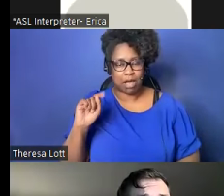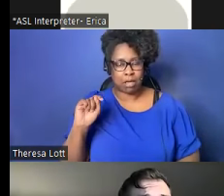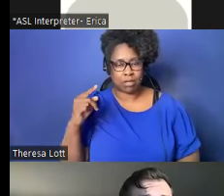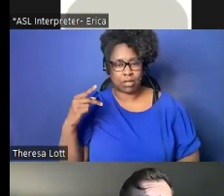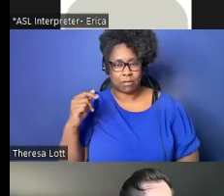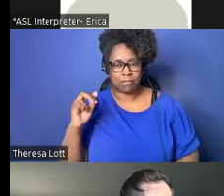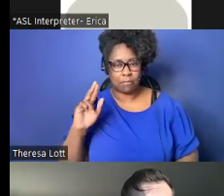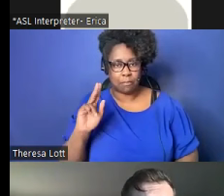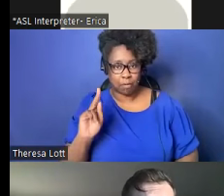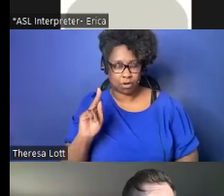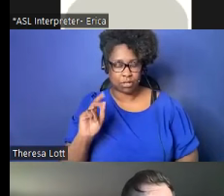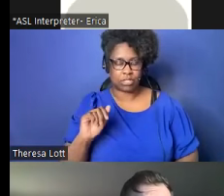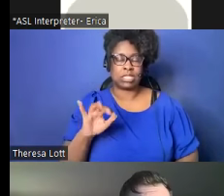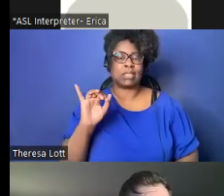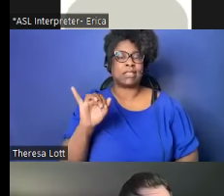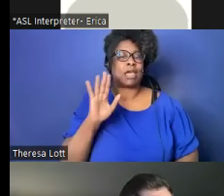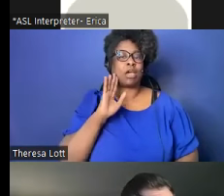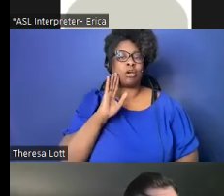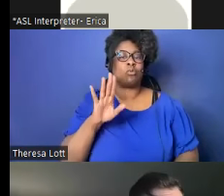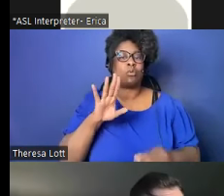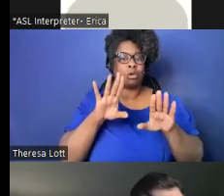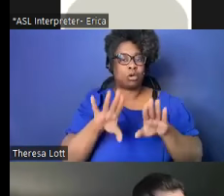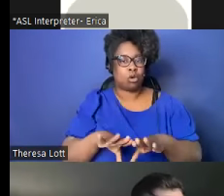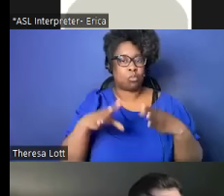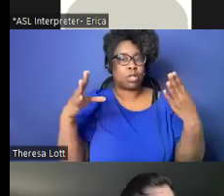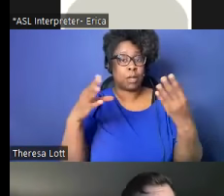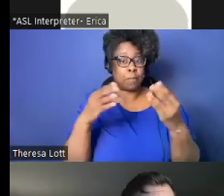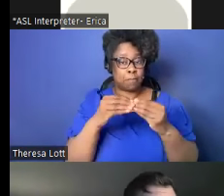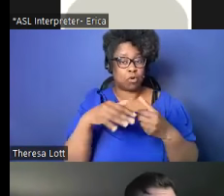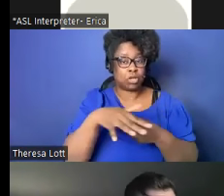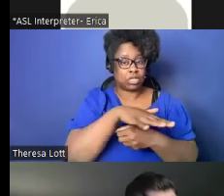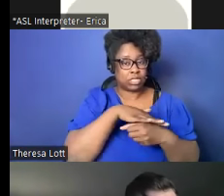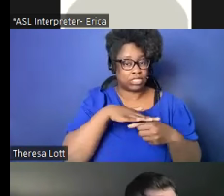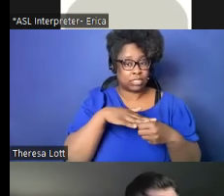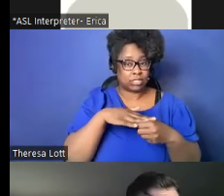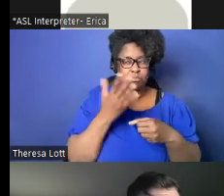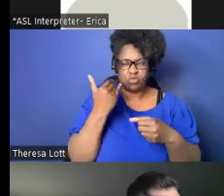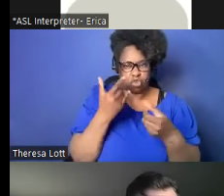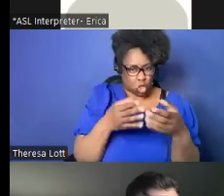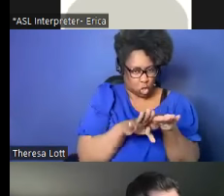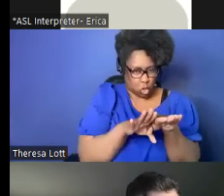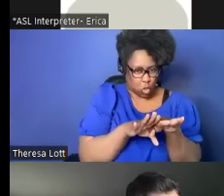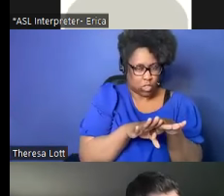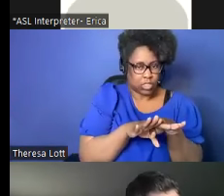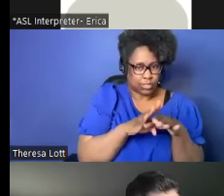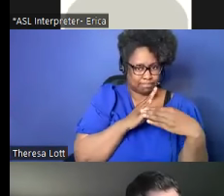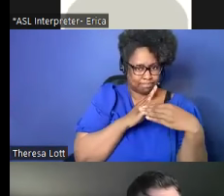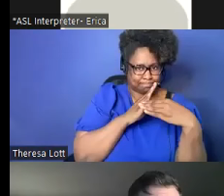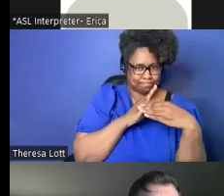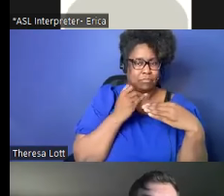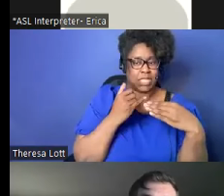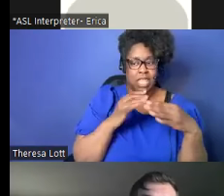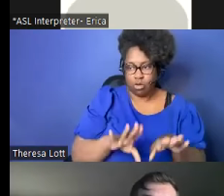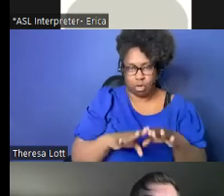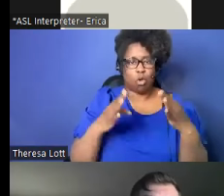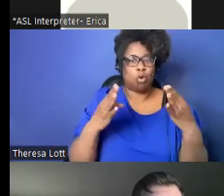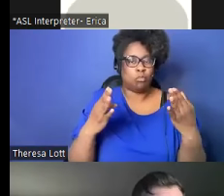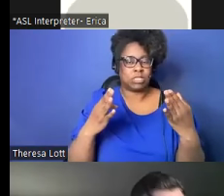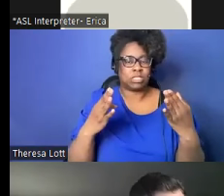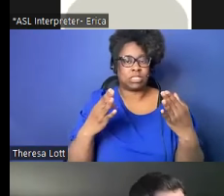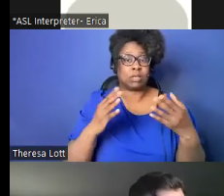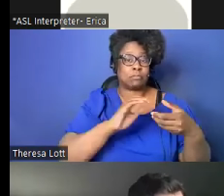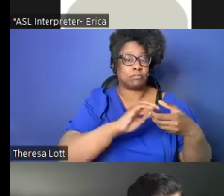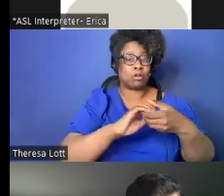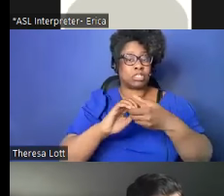which can begin to open up spaces that were previously closed off through these partnerships, having